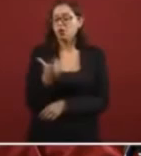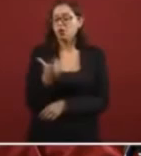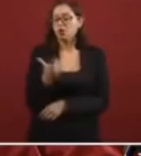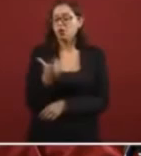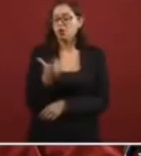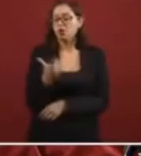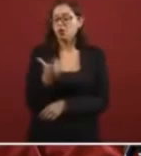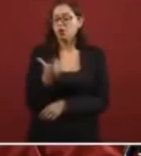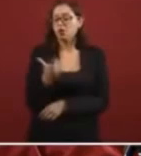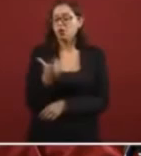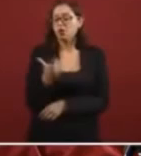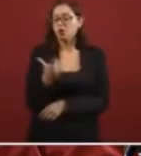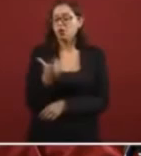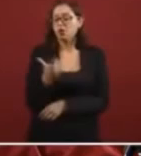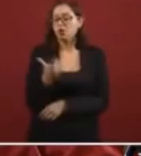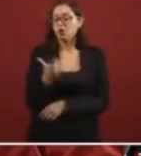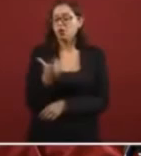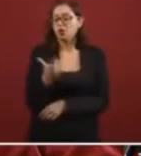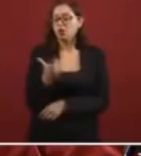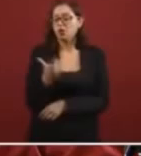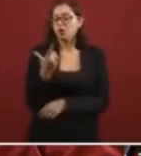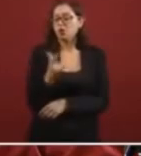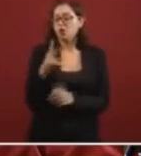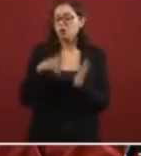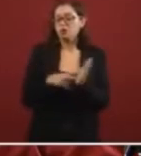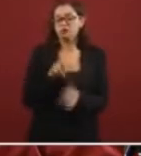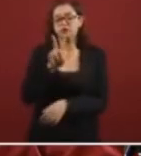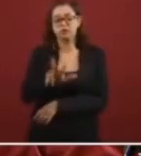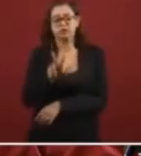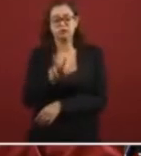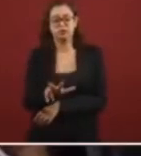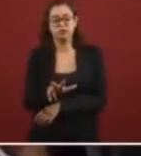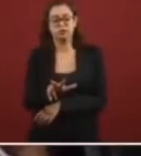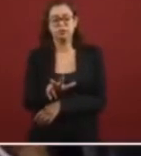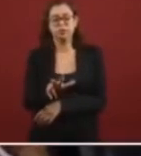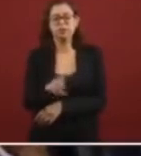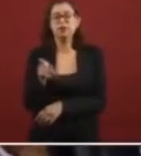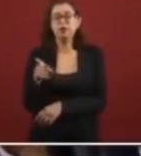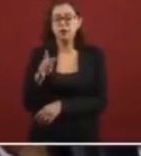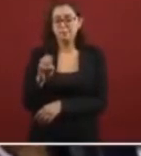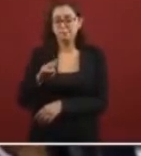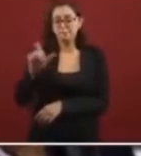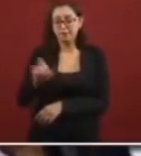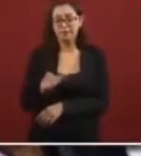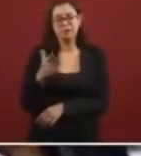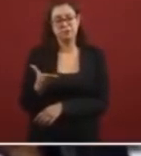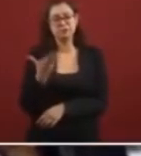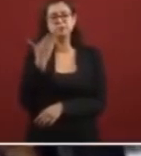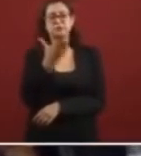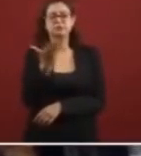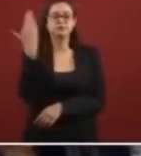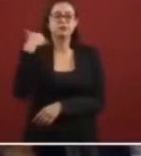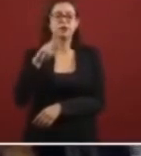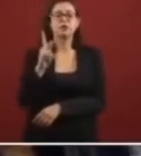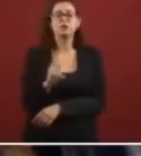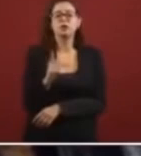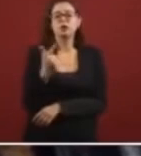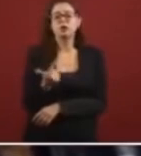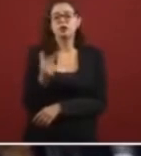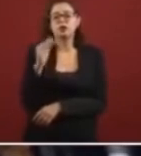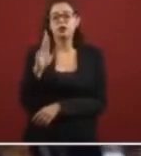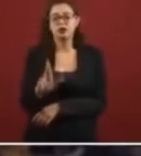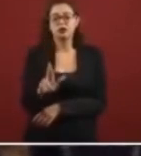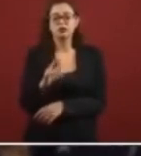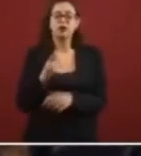Pemex presented in July 2018. Que ya Pemex pedía a la entonces Procuraduría General de la República